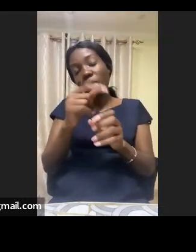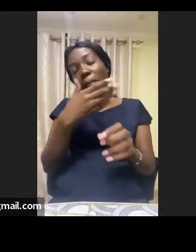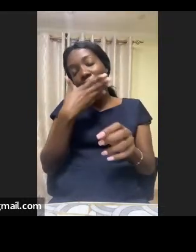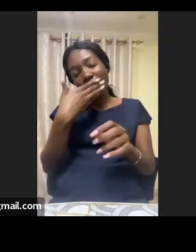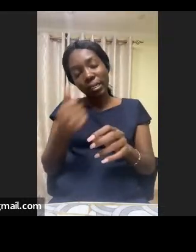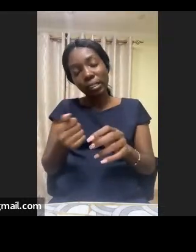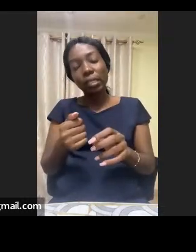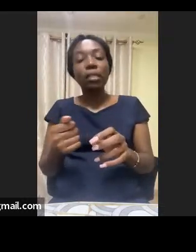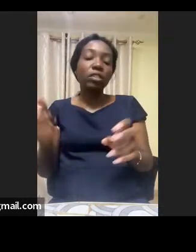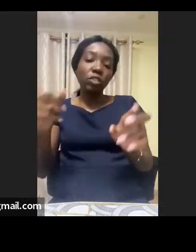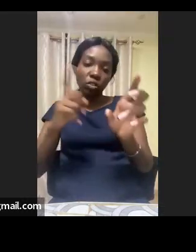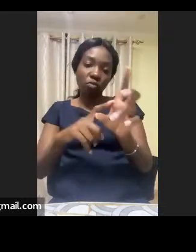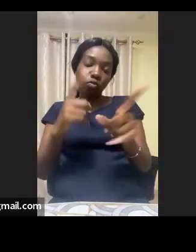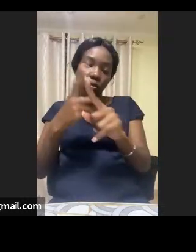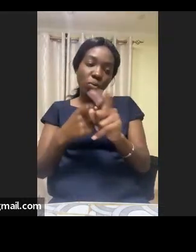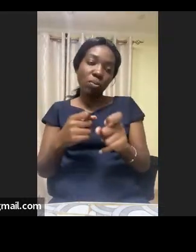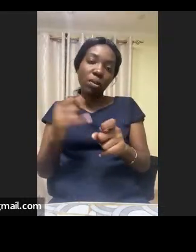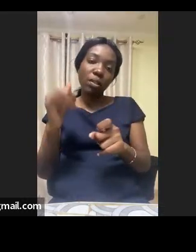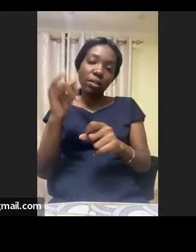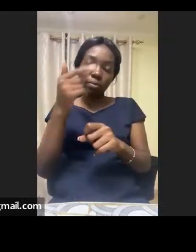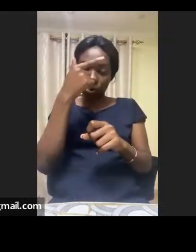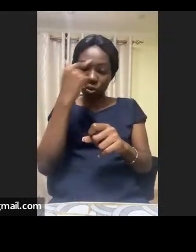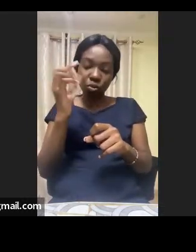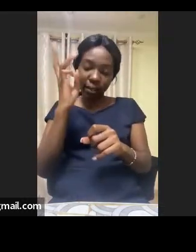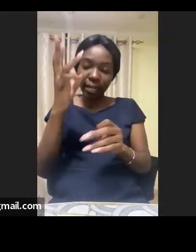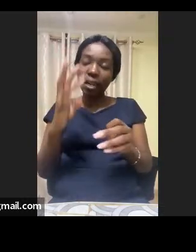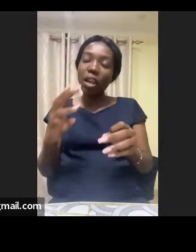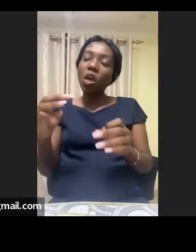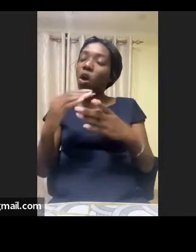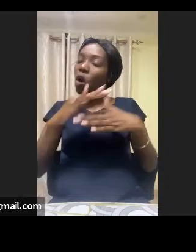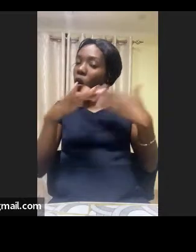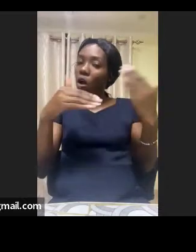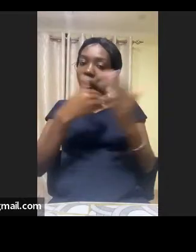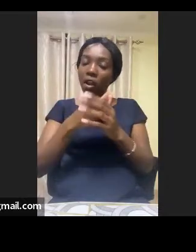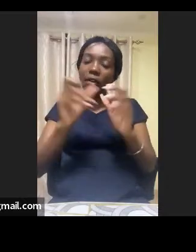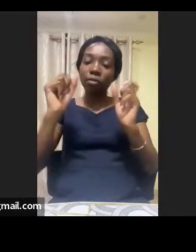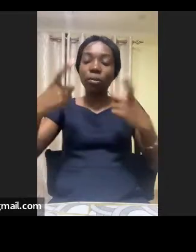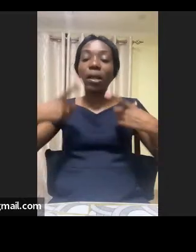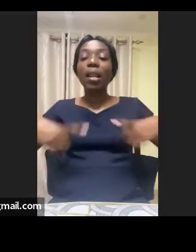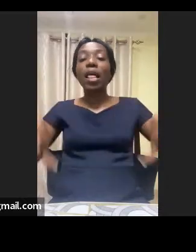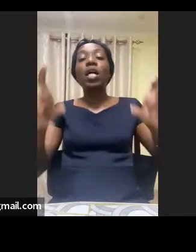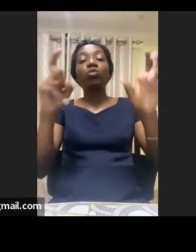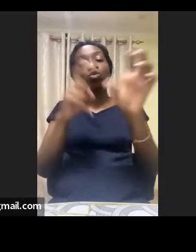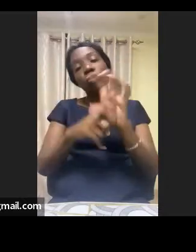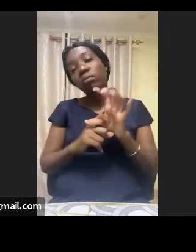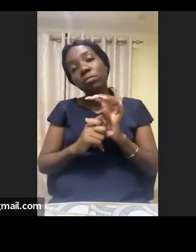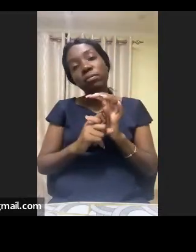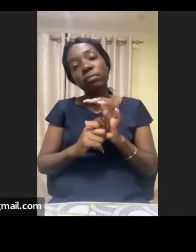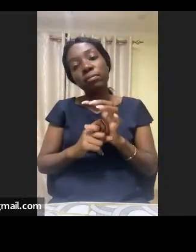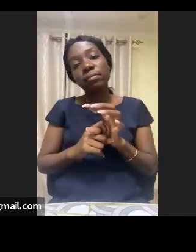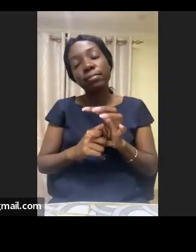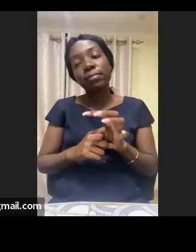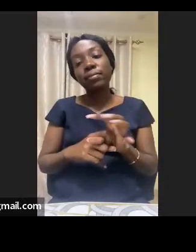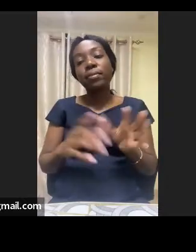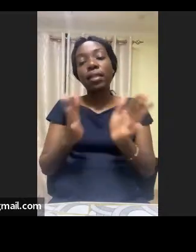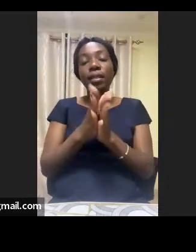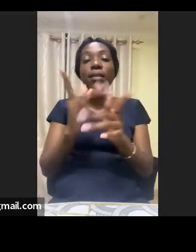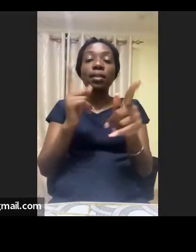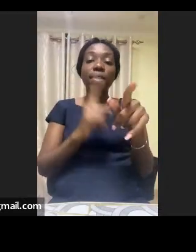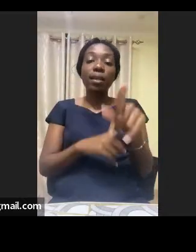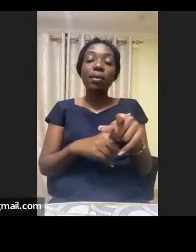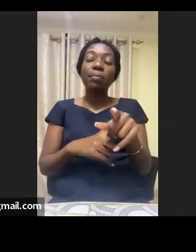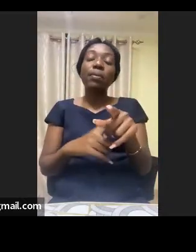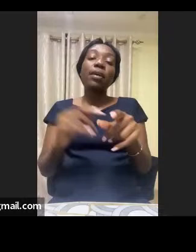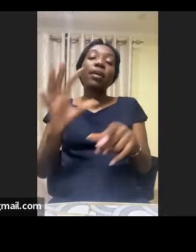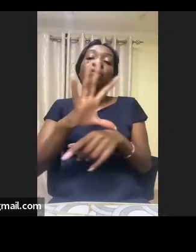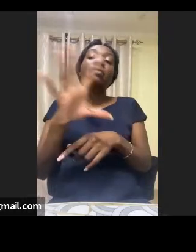be open to all. For that to happen. Of course, again, join the Africa Human Resource